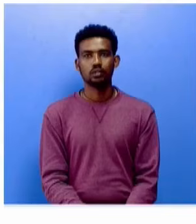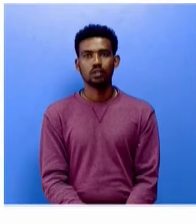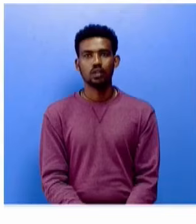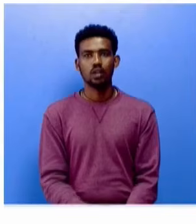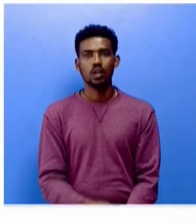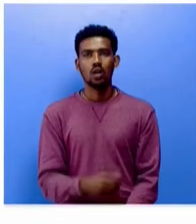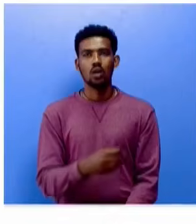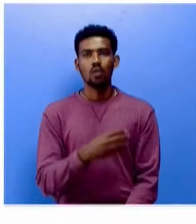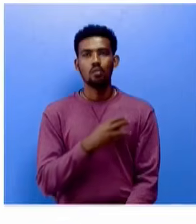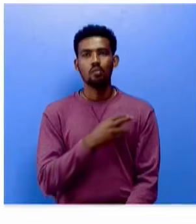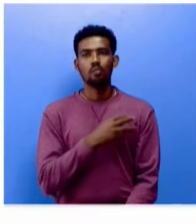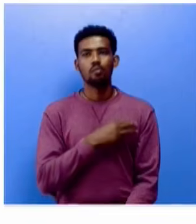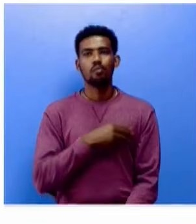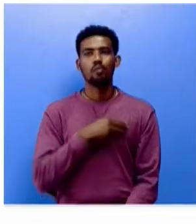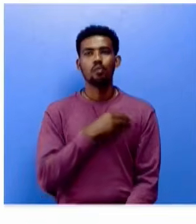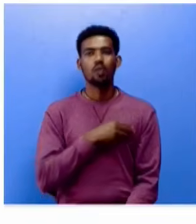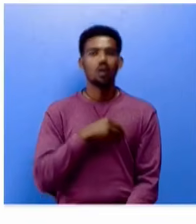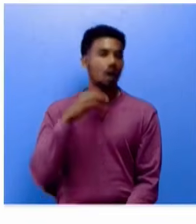moral obligation.